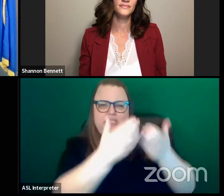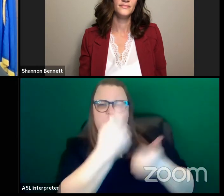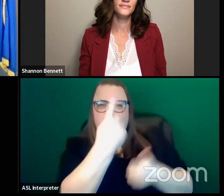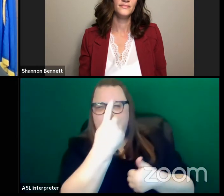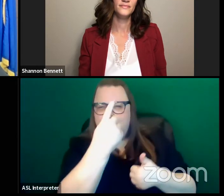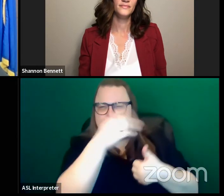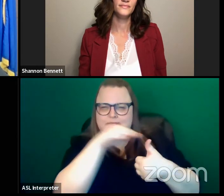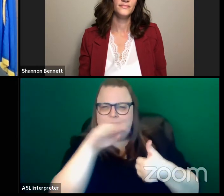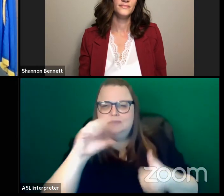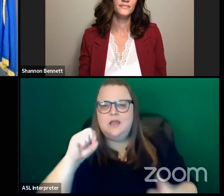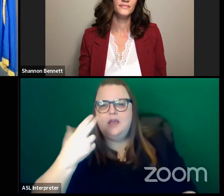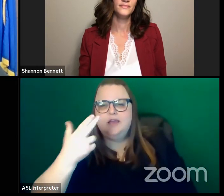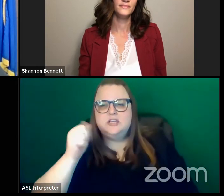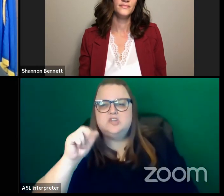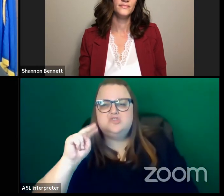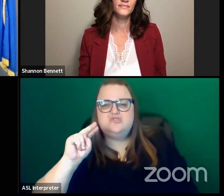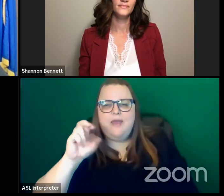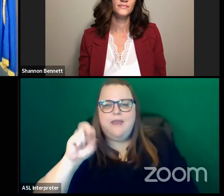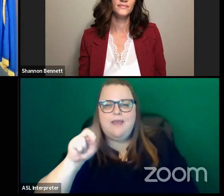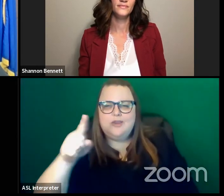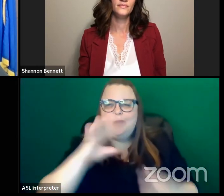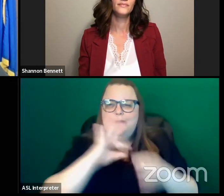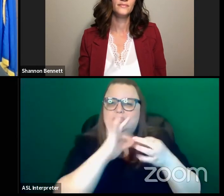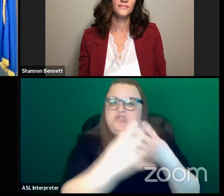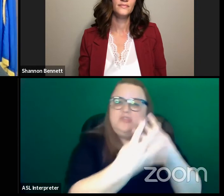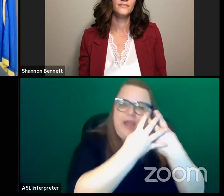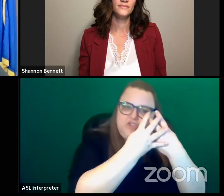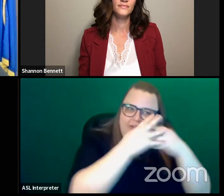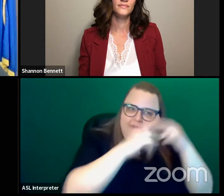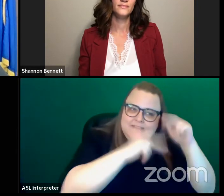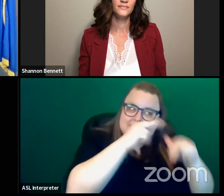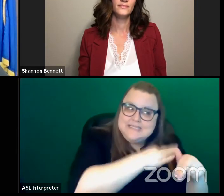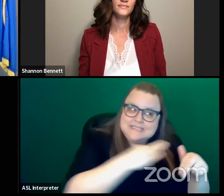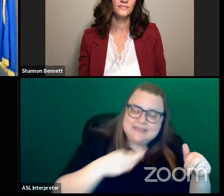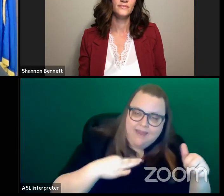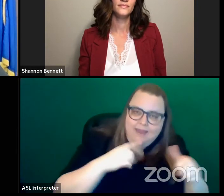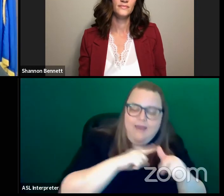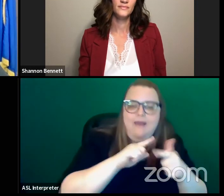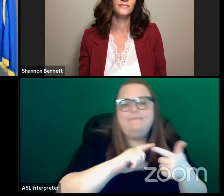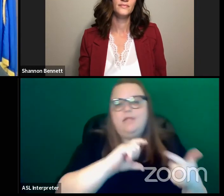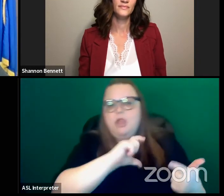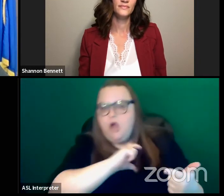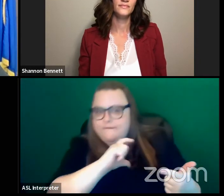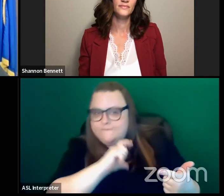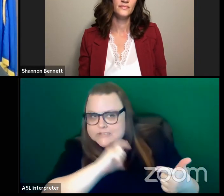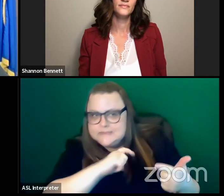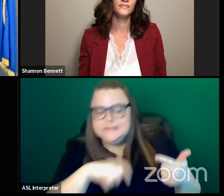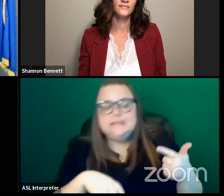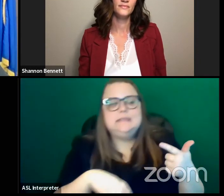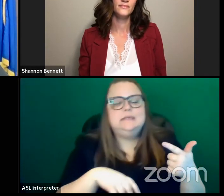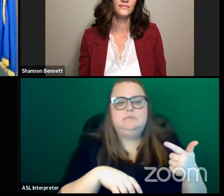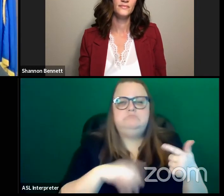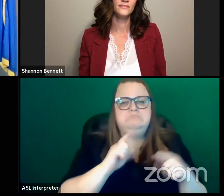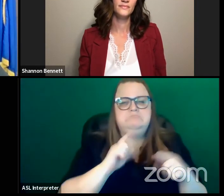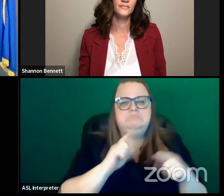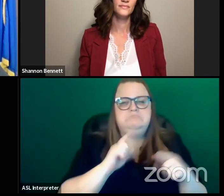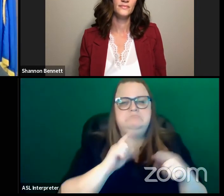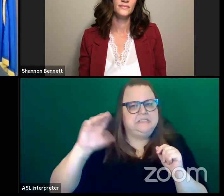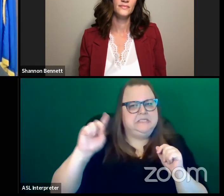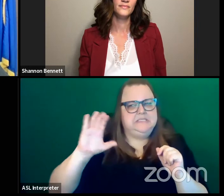think you mentioned correctional facility staff are in Tier 1, law enforcement, but the CDC